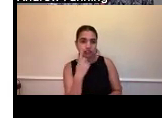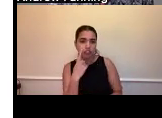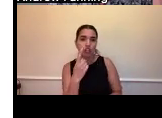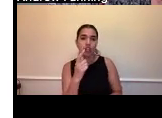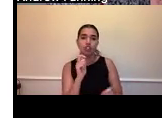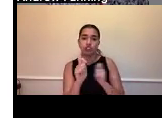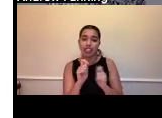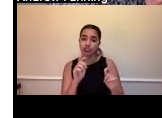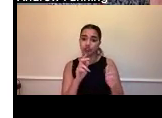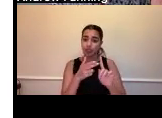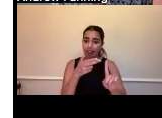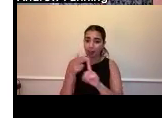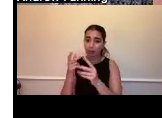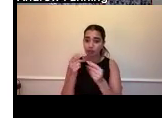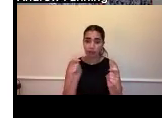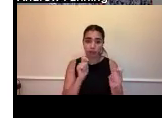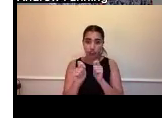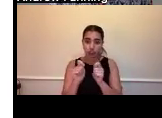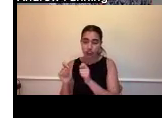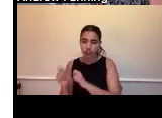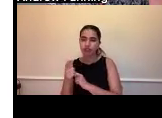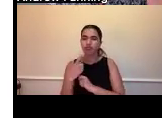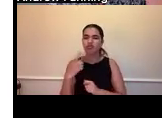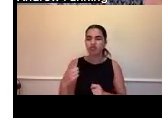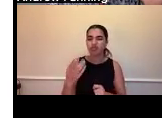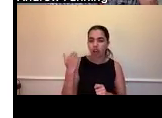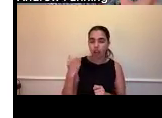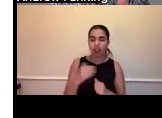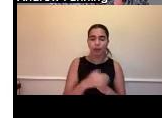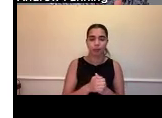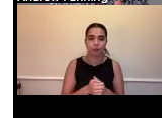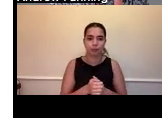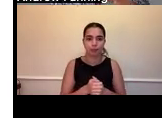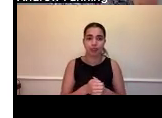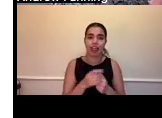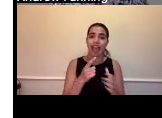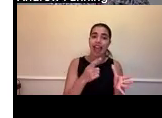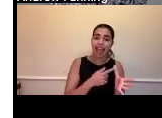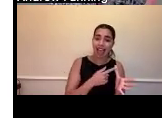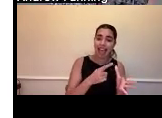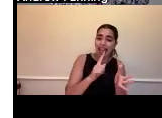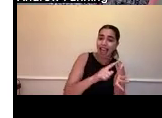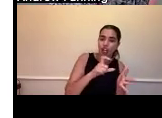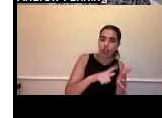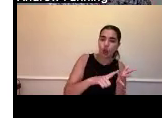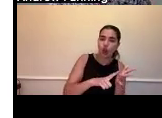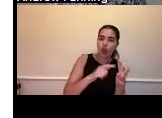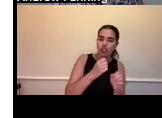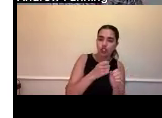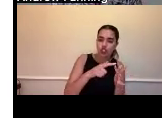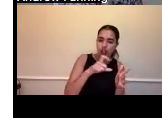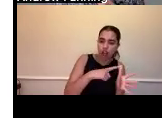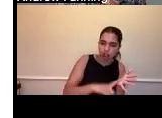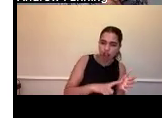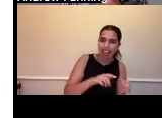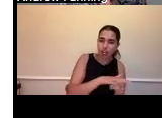some of the dimension labels, as she mentioned, both for the ecological and for the social. I think it's worth highlighting